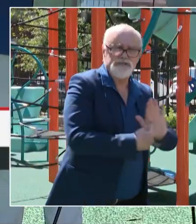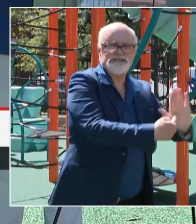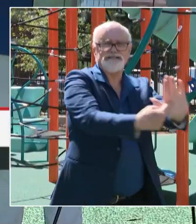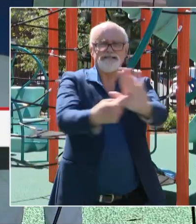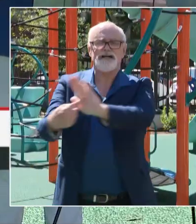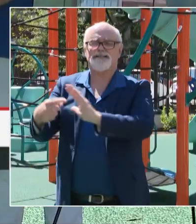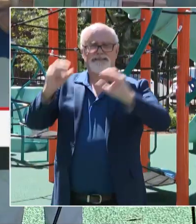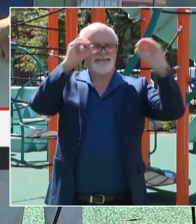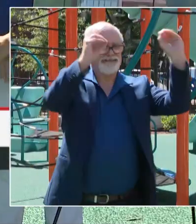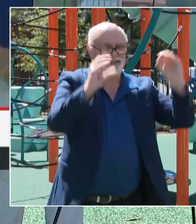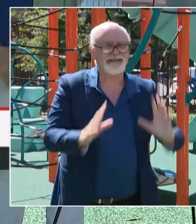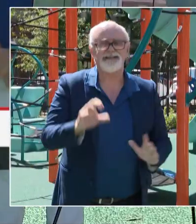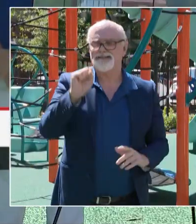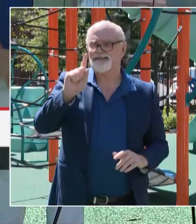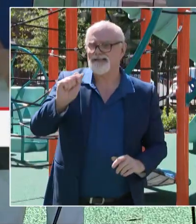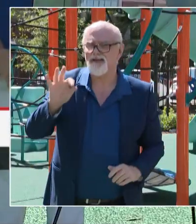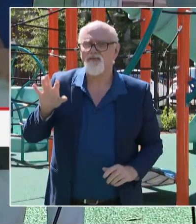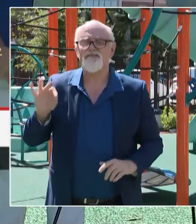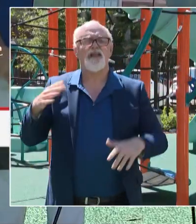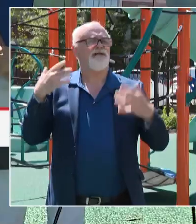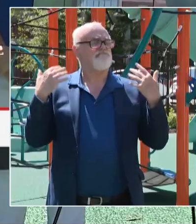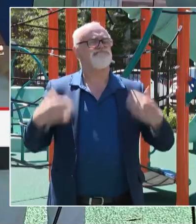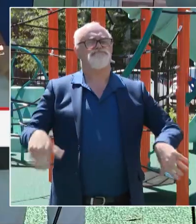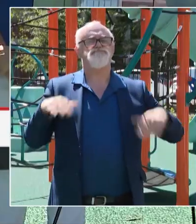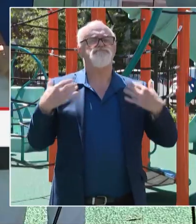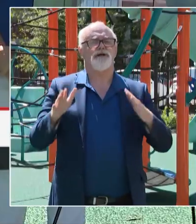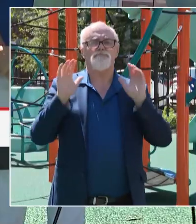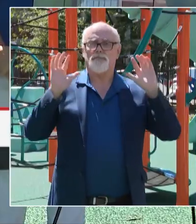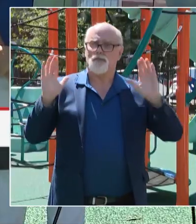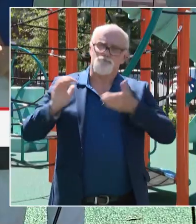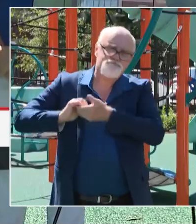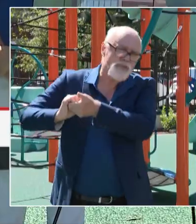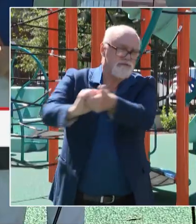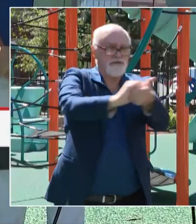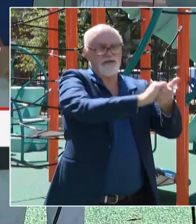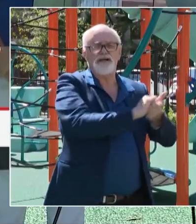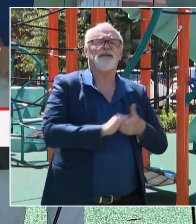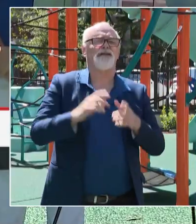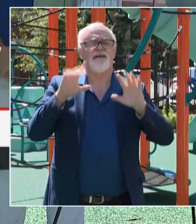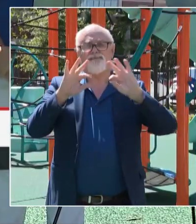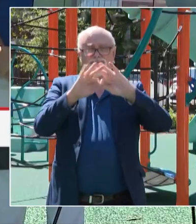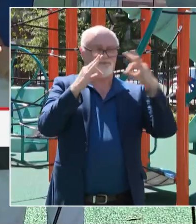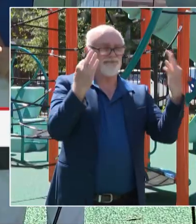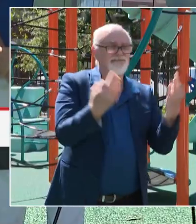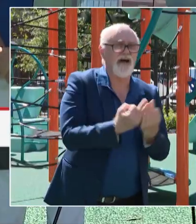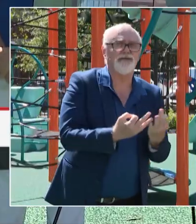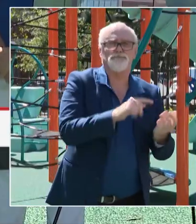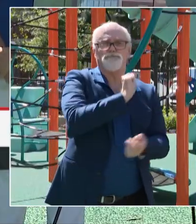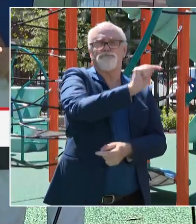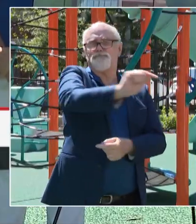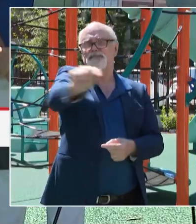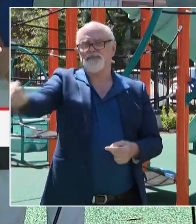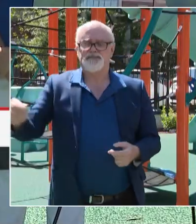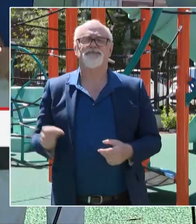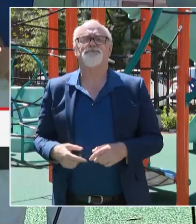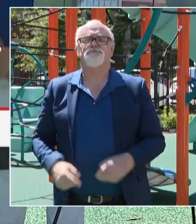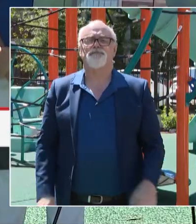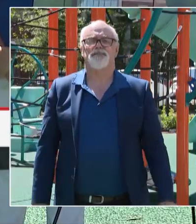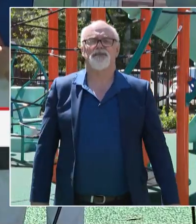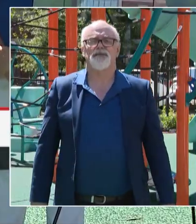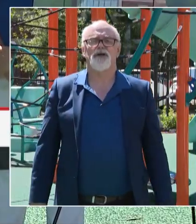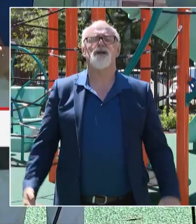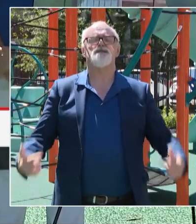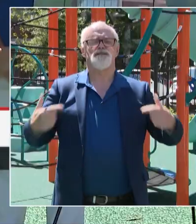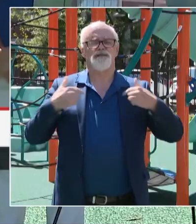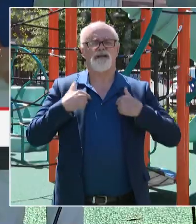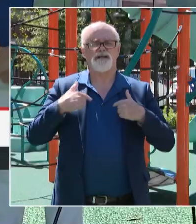our students, our educators, and our greatest partners, our families. As a parent of a DC public school alumnus, I will tell you